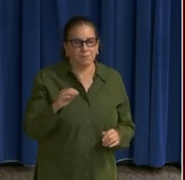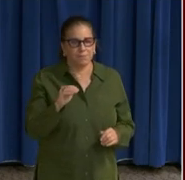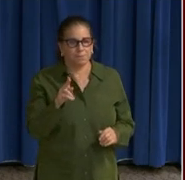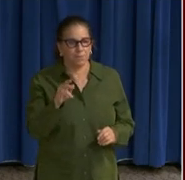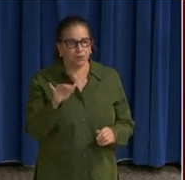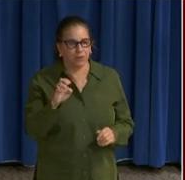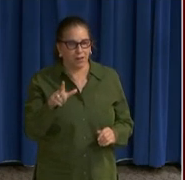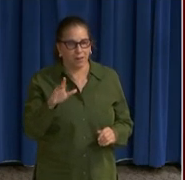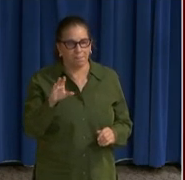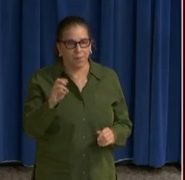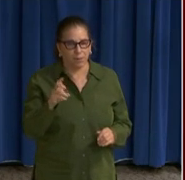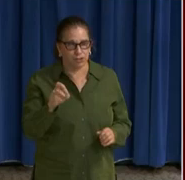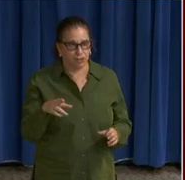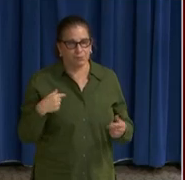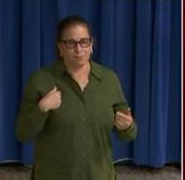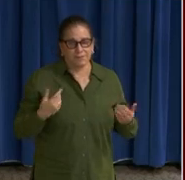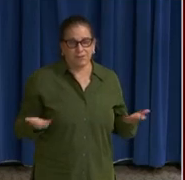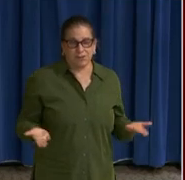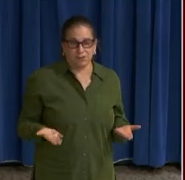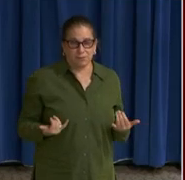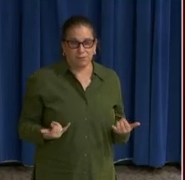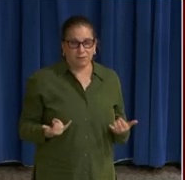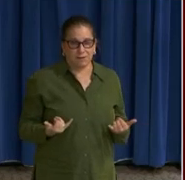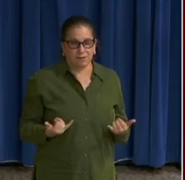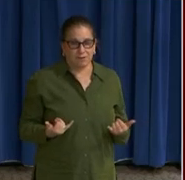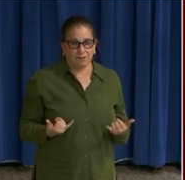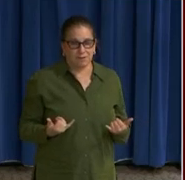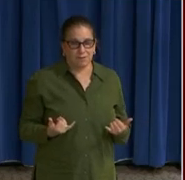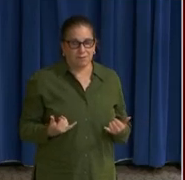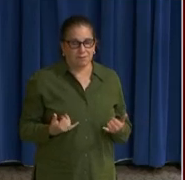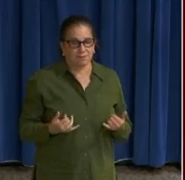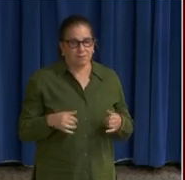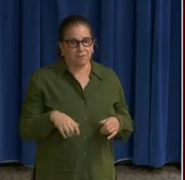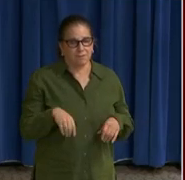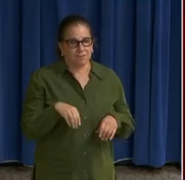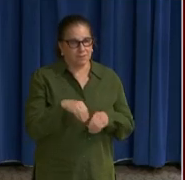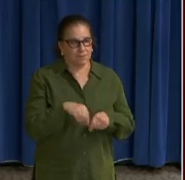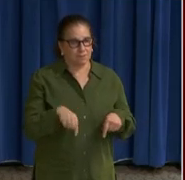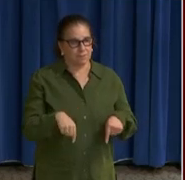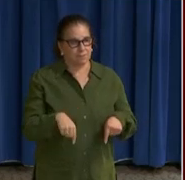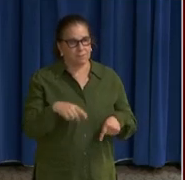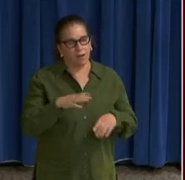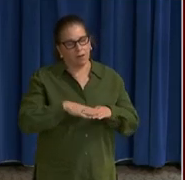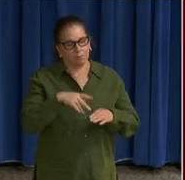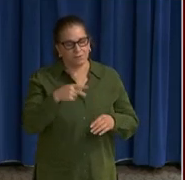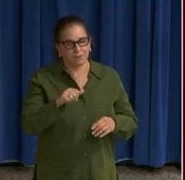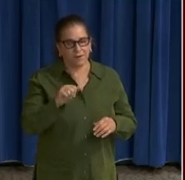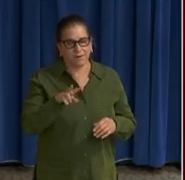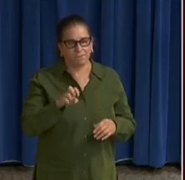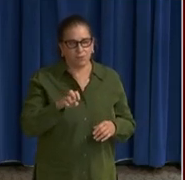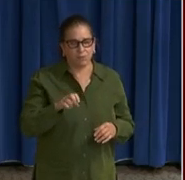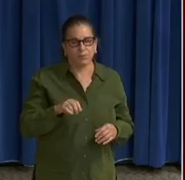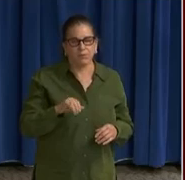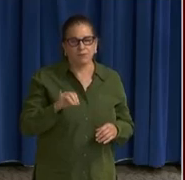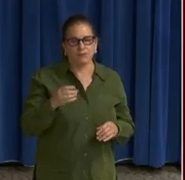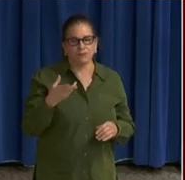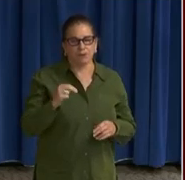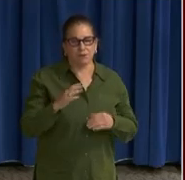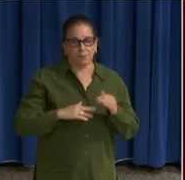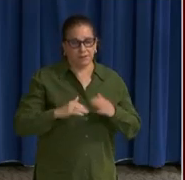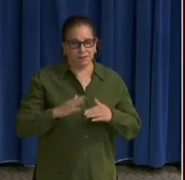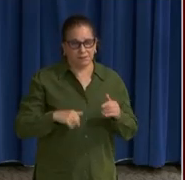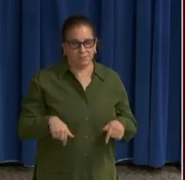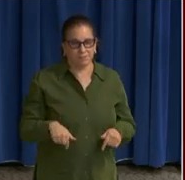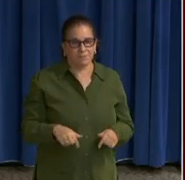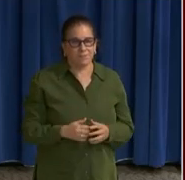I am in the John Wilson building, the district city hall, and I am joined by members of my public